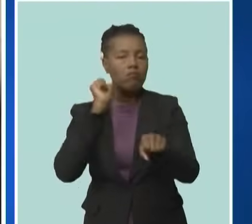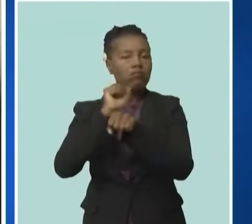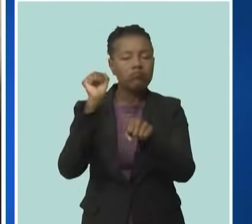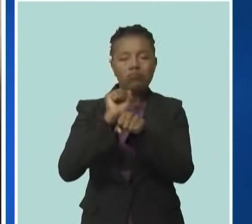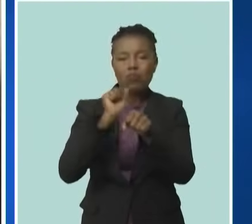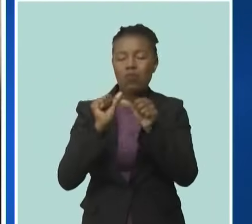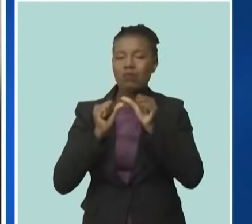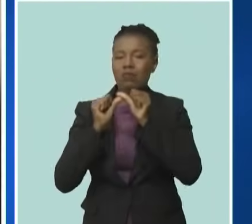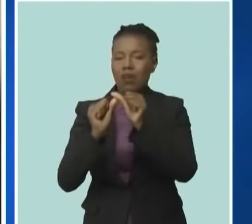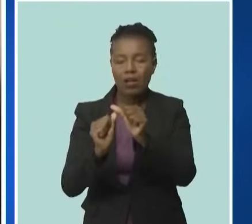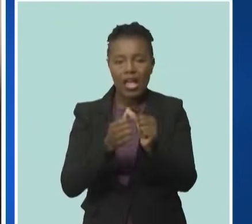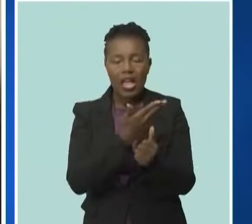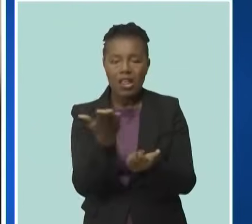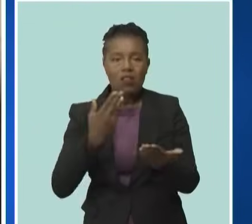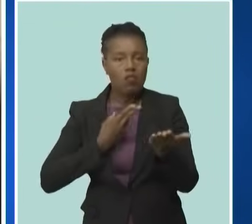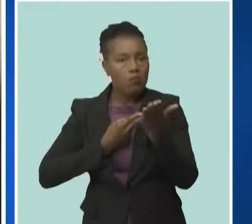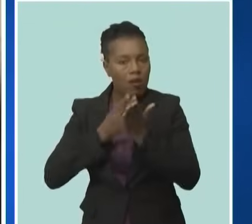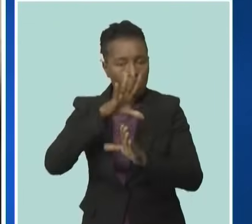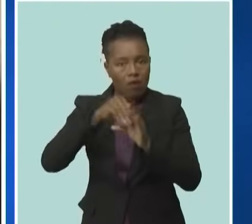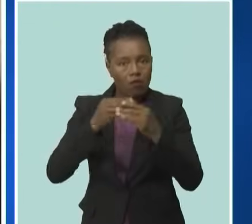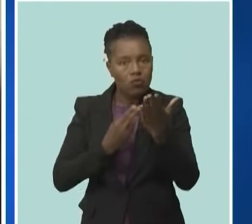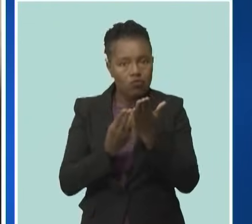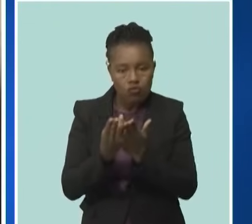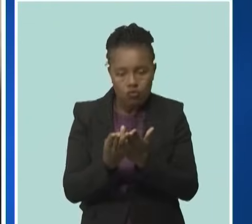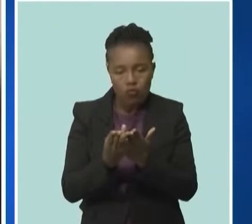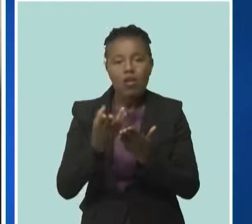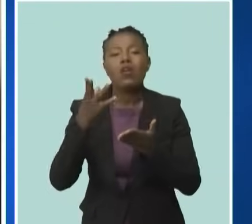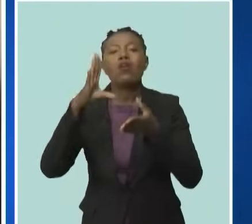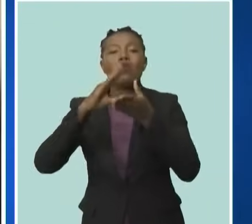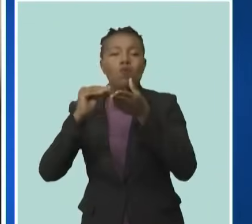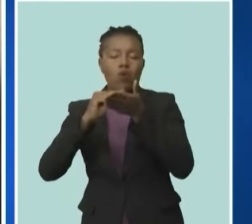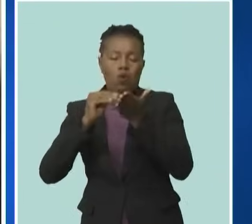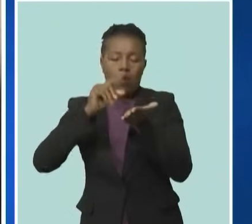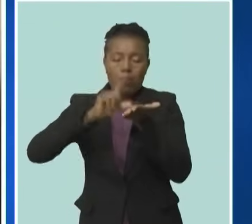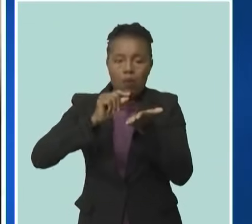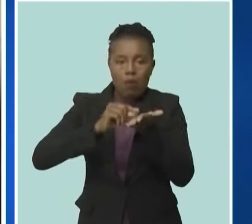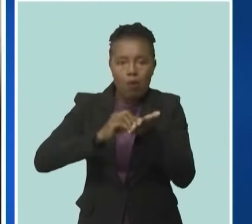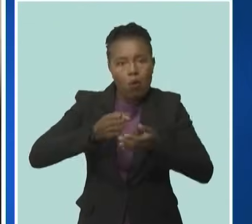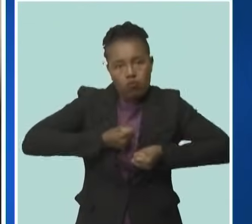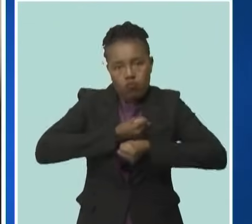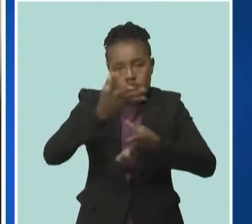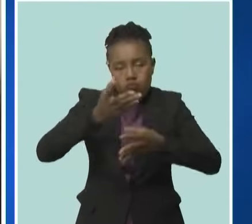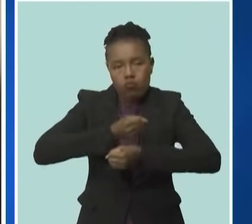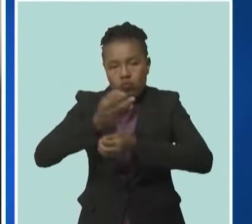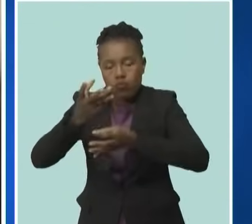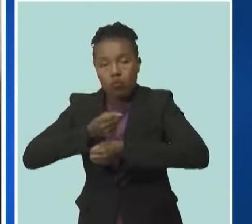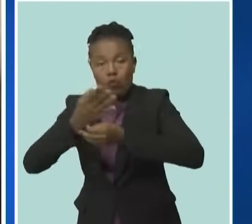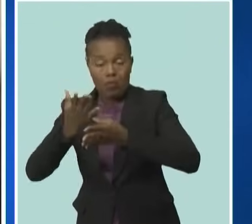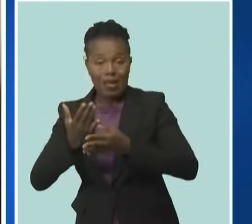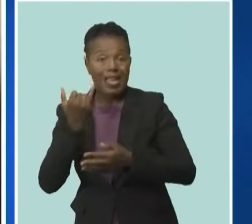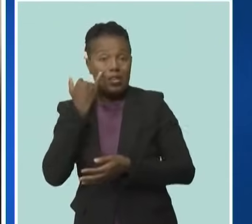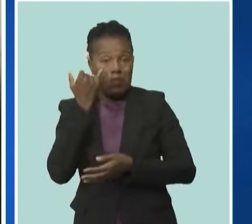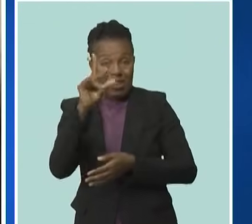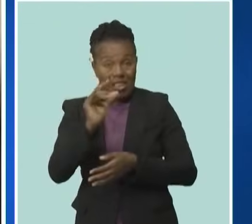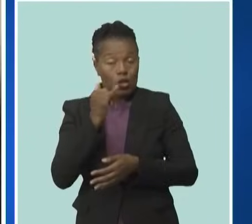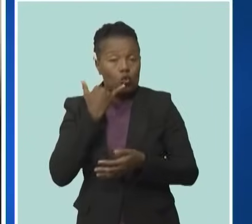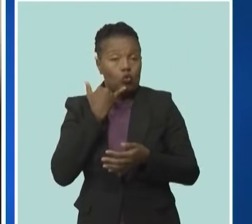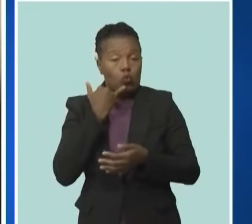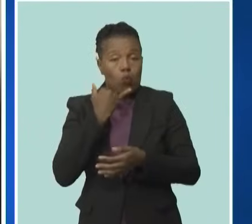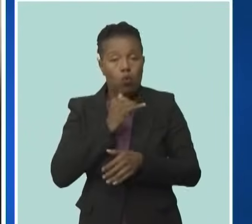to uncover truths and bring them to light, especially when those truths were hiding behind political